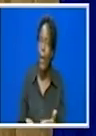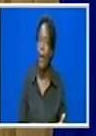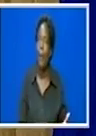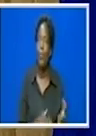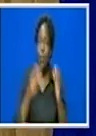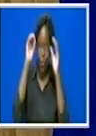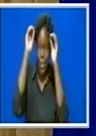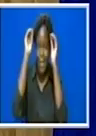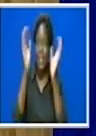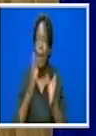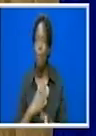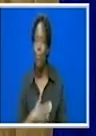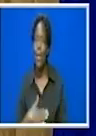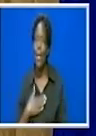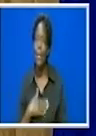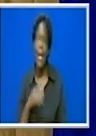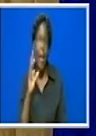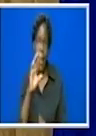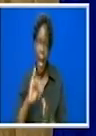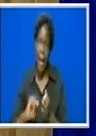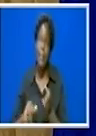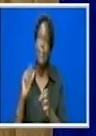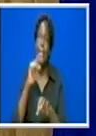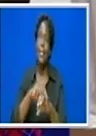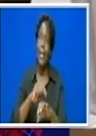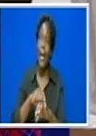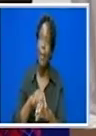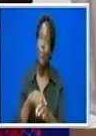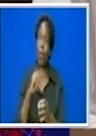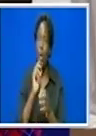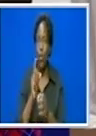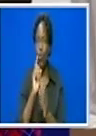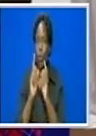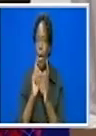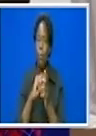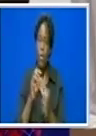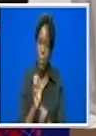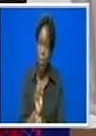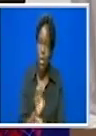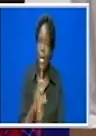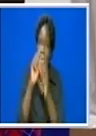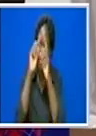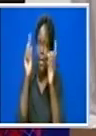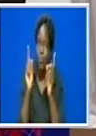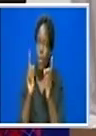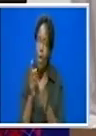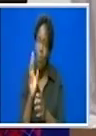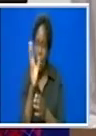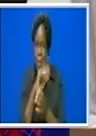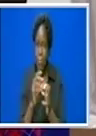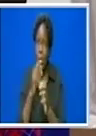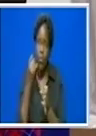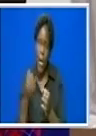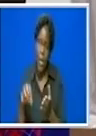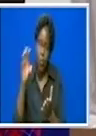Mwalimu, please, last time we did talk about the projector screen. Yes. Would you care to summarize